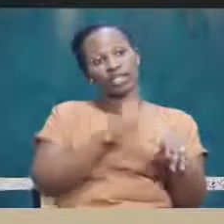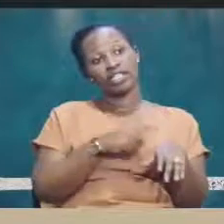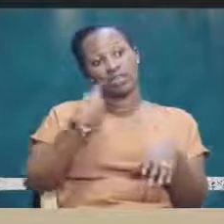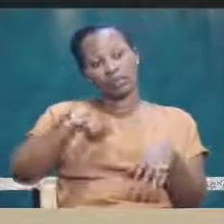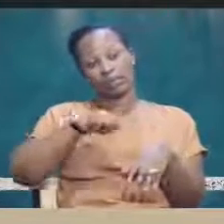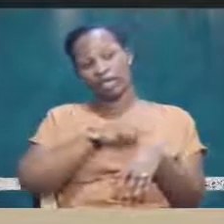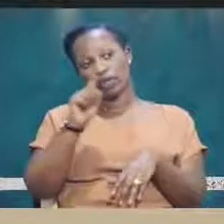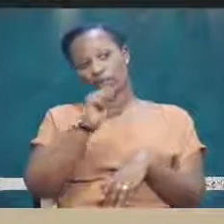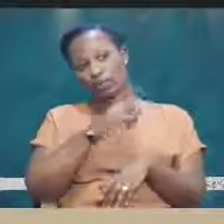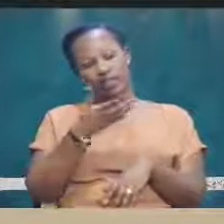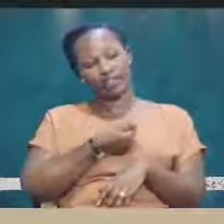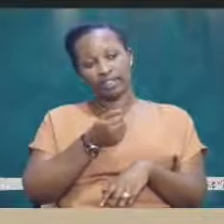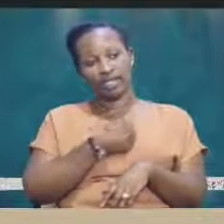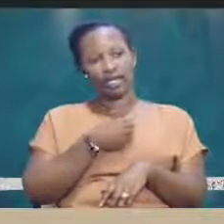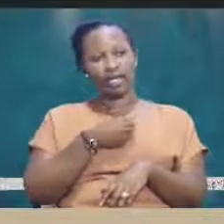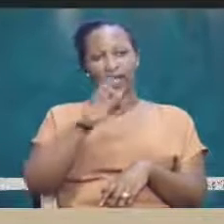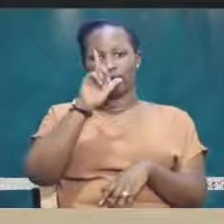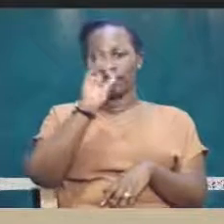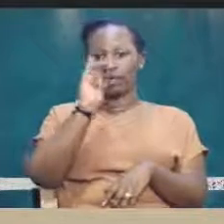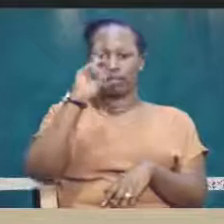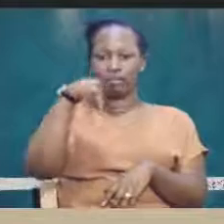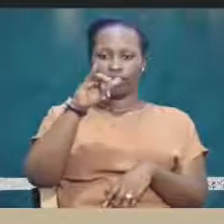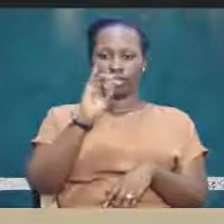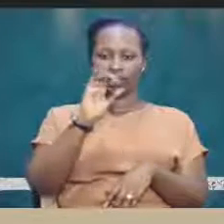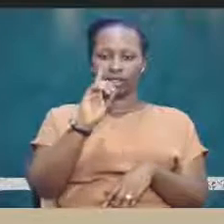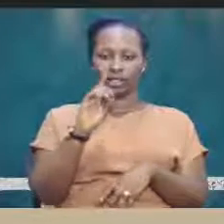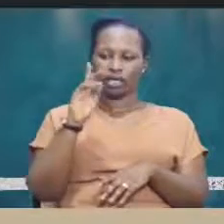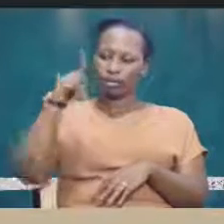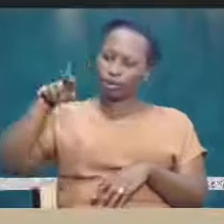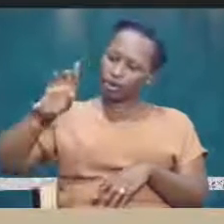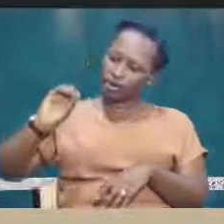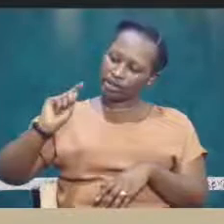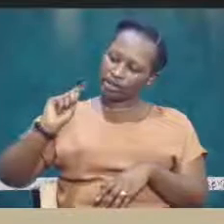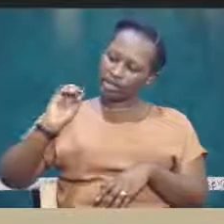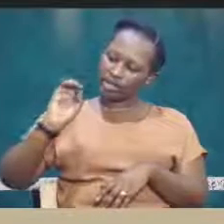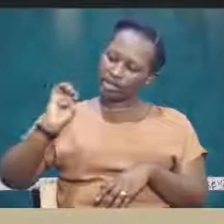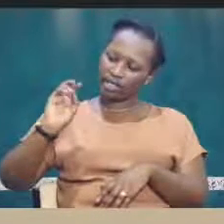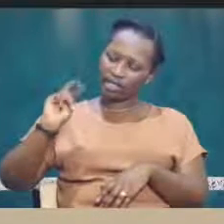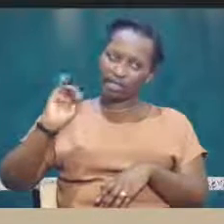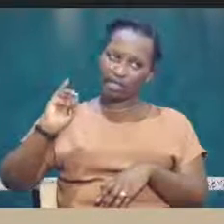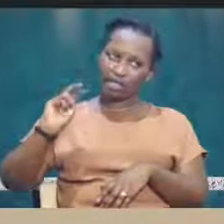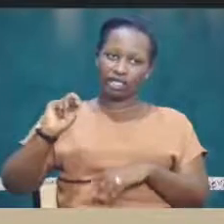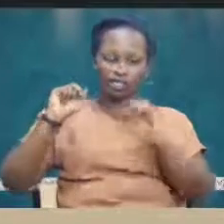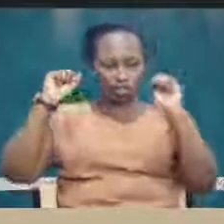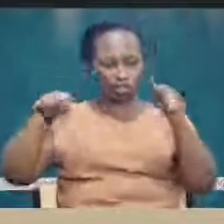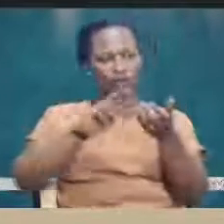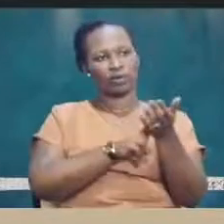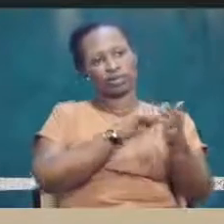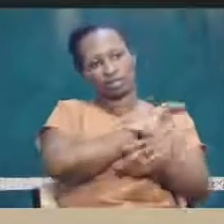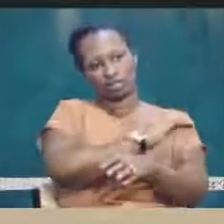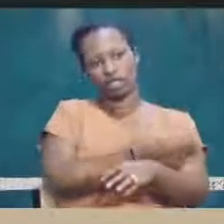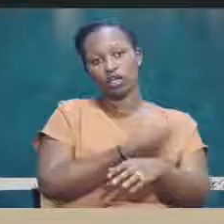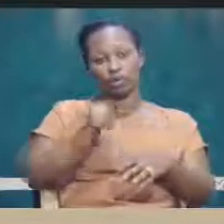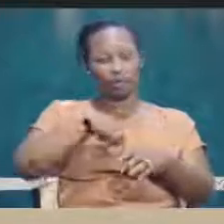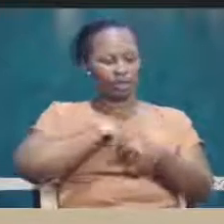starvation, proteins can be used to provide energy. So to avoid lipids and proteins being used as the source